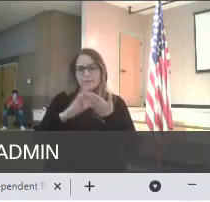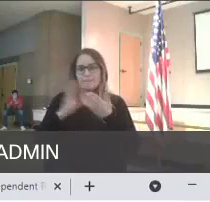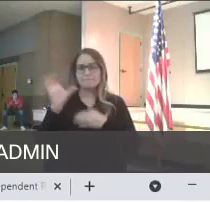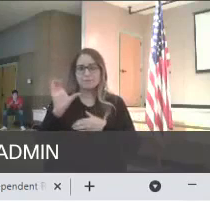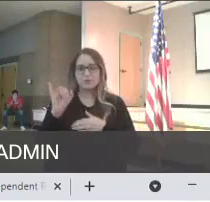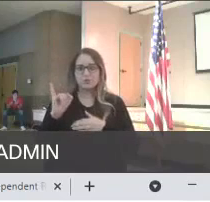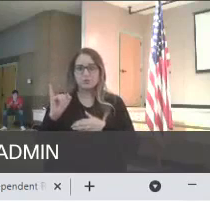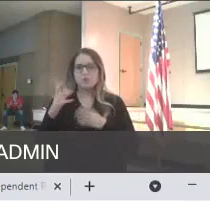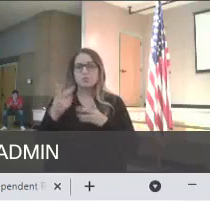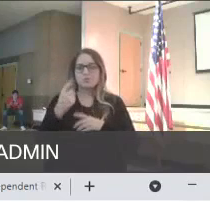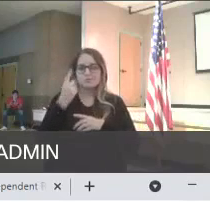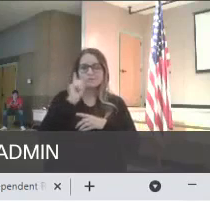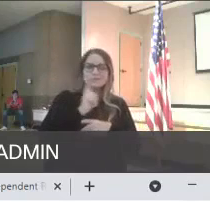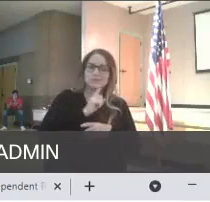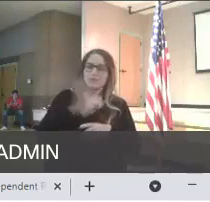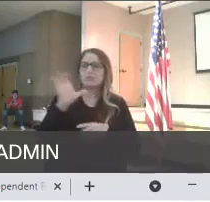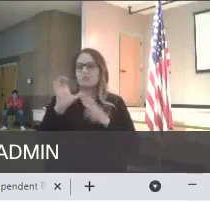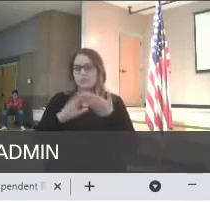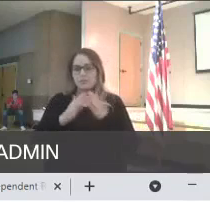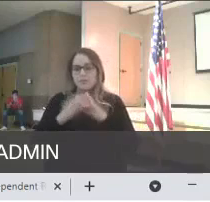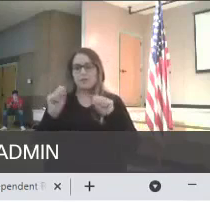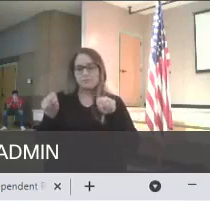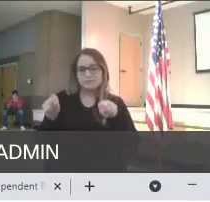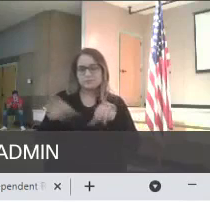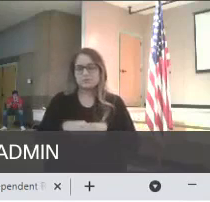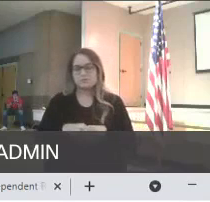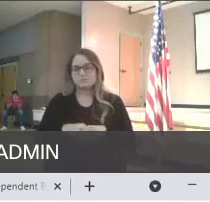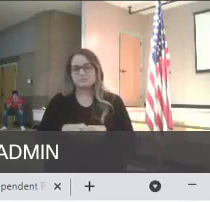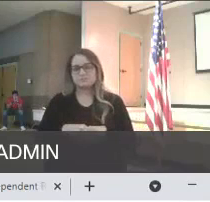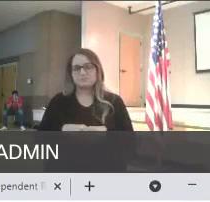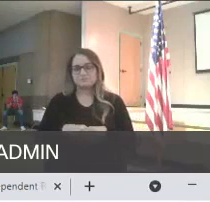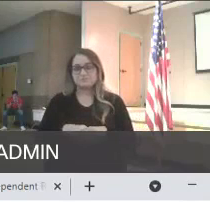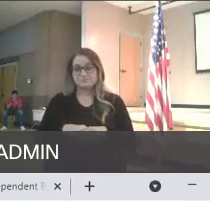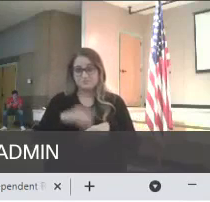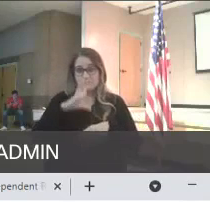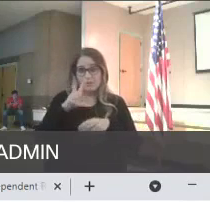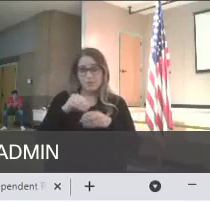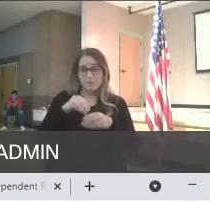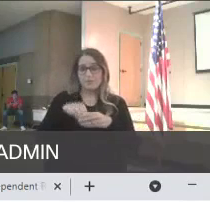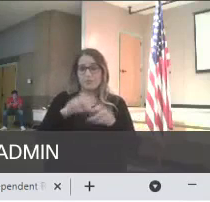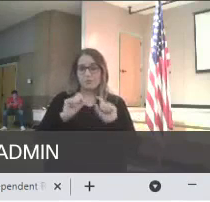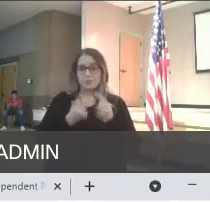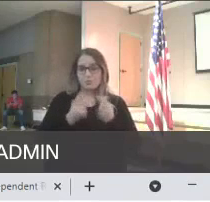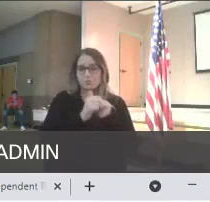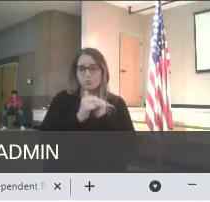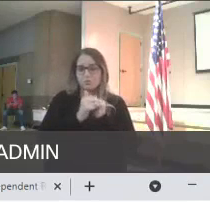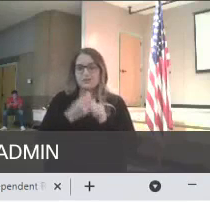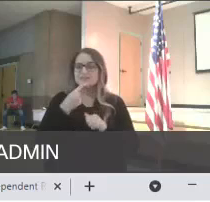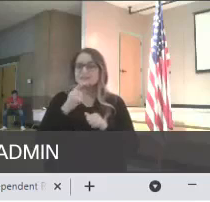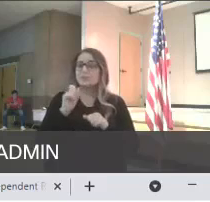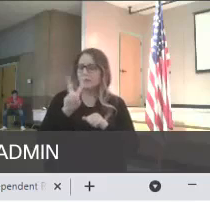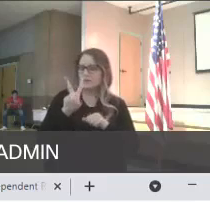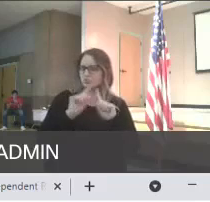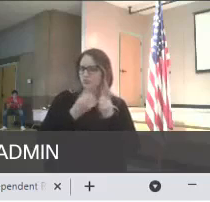want to have single communities. We want to have the ability to be in a group together. And then we say we'd like two